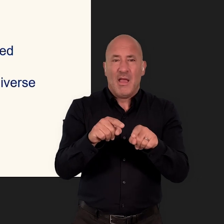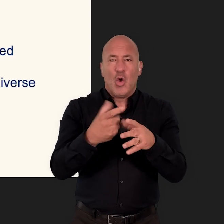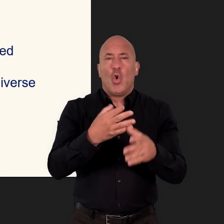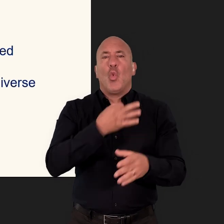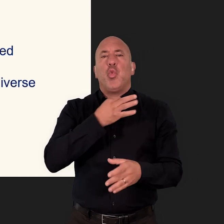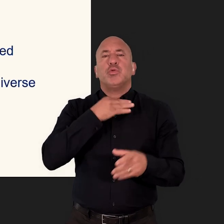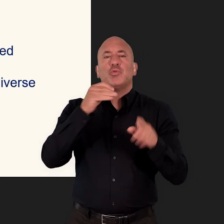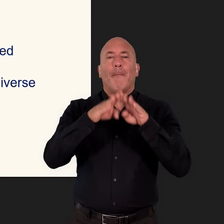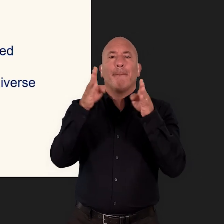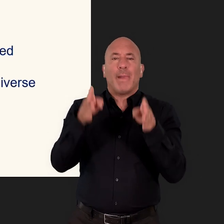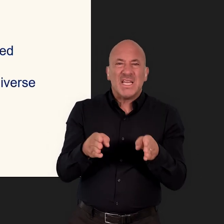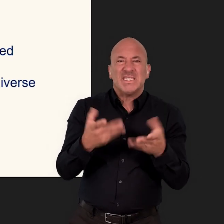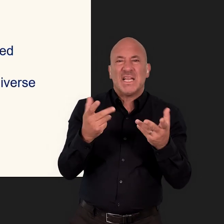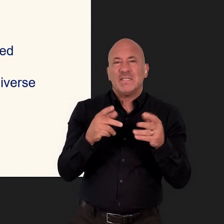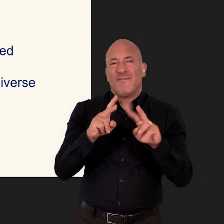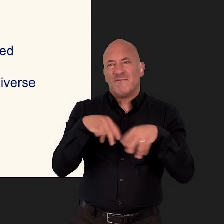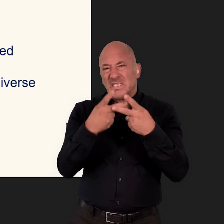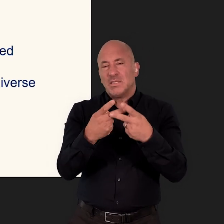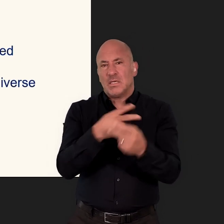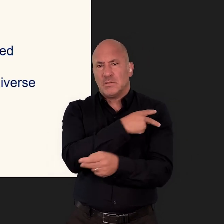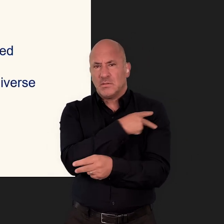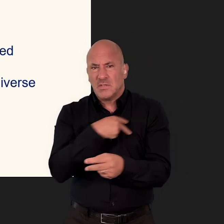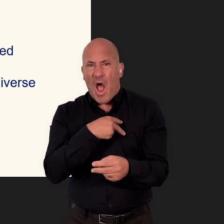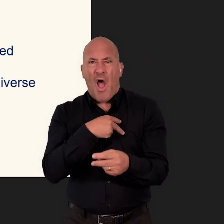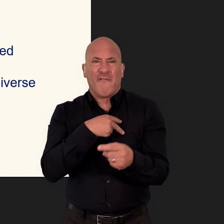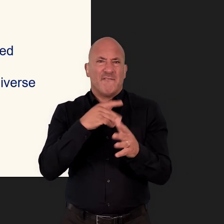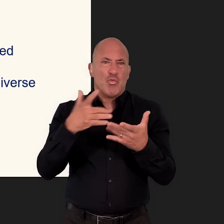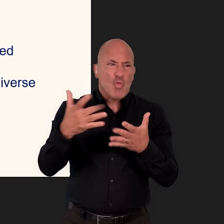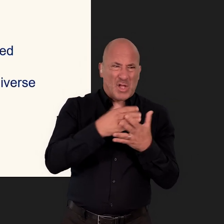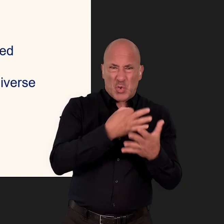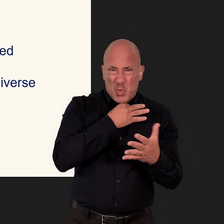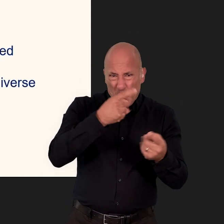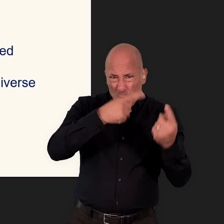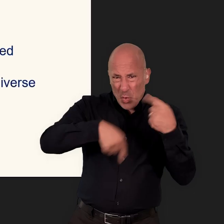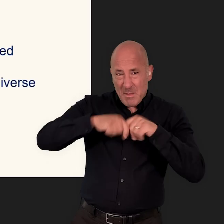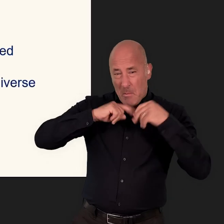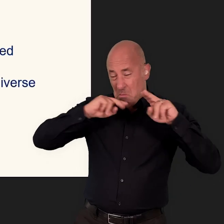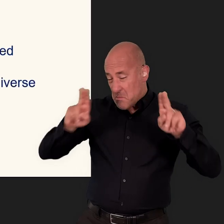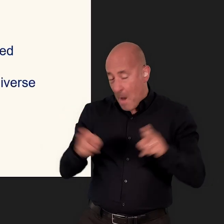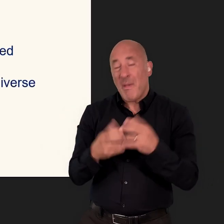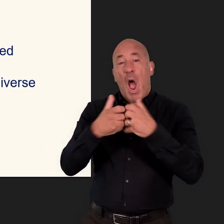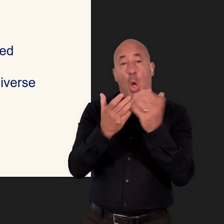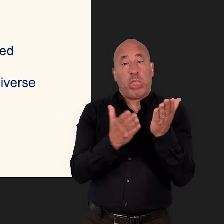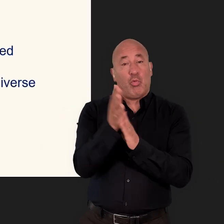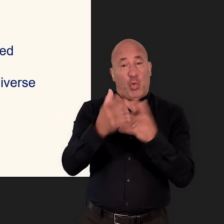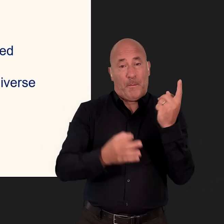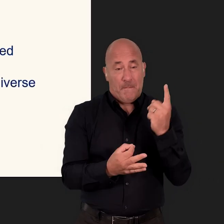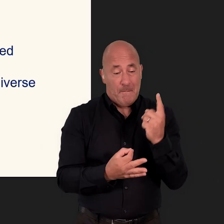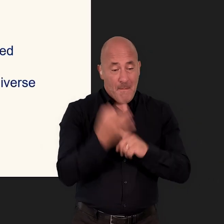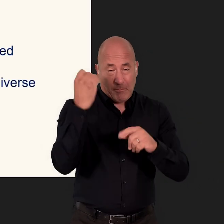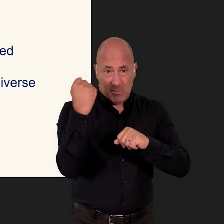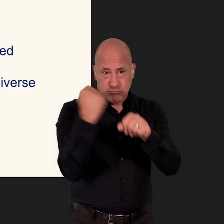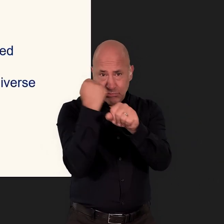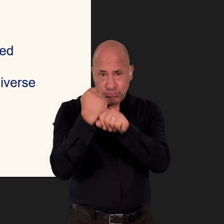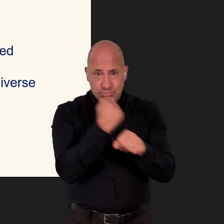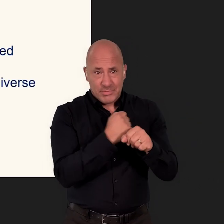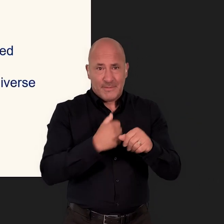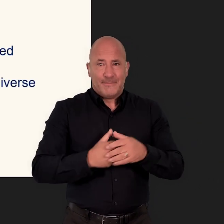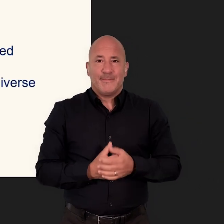MEND grant will reduce the immediate risk to buildings, visitors, staff and collections due to improved core